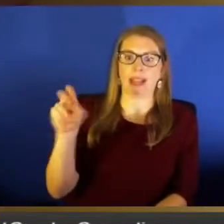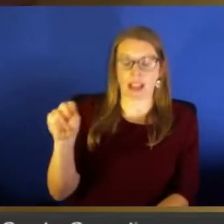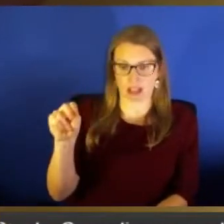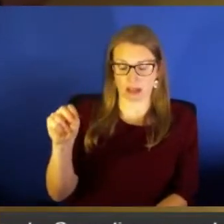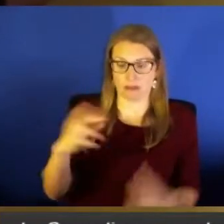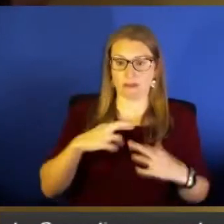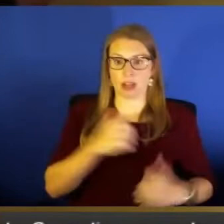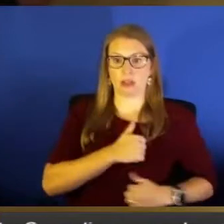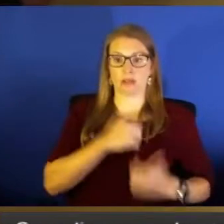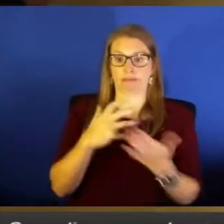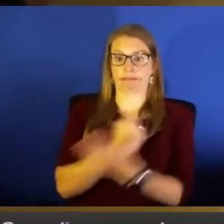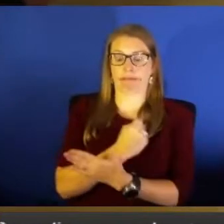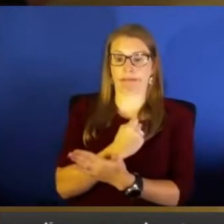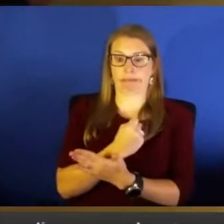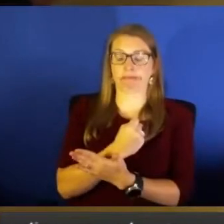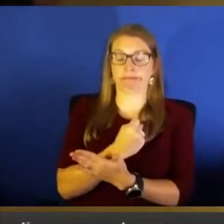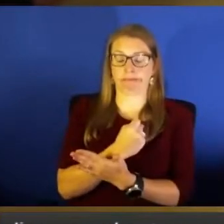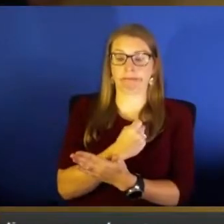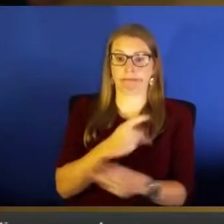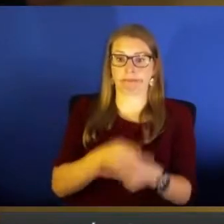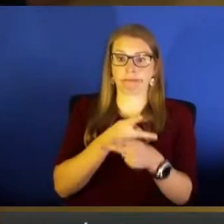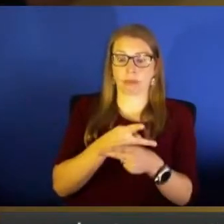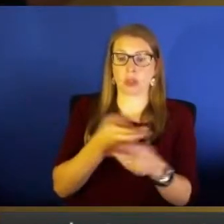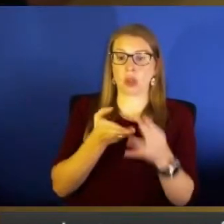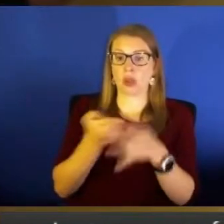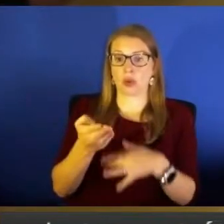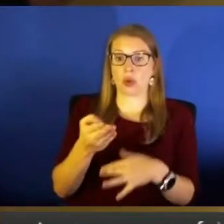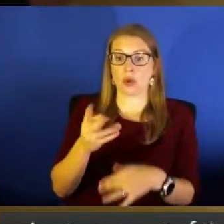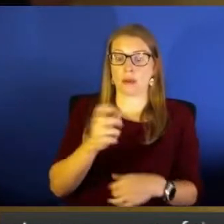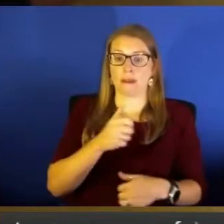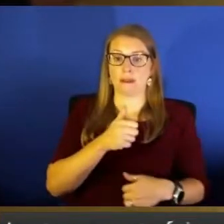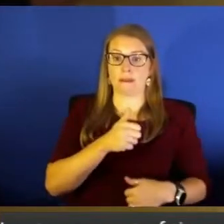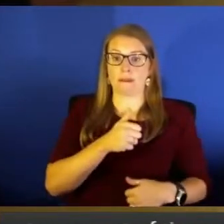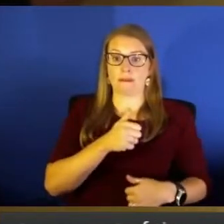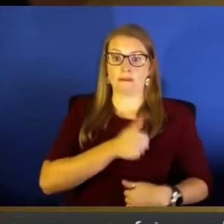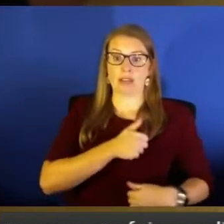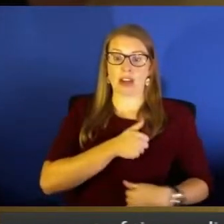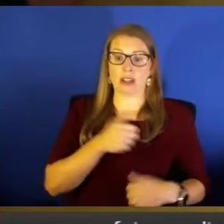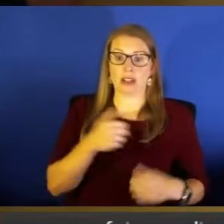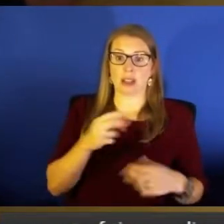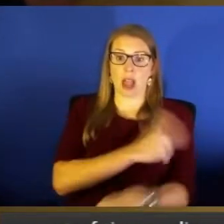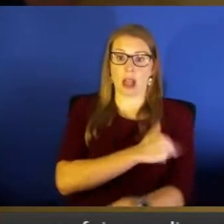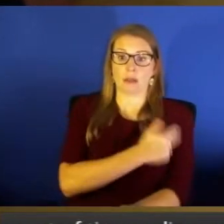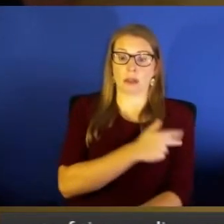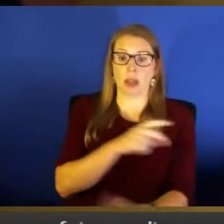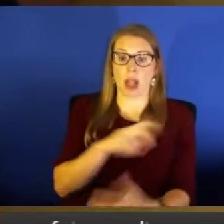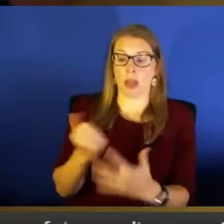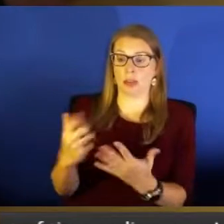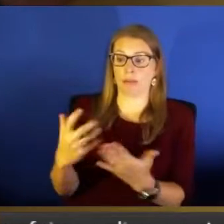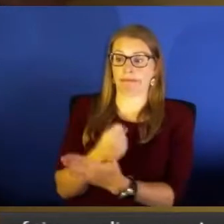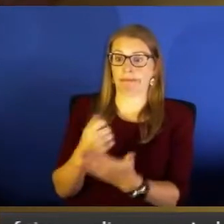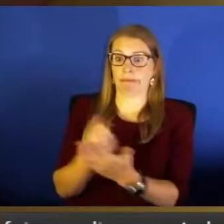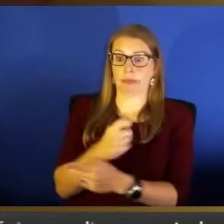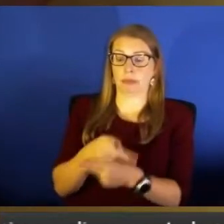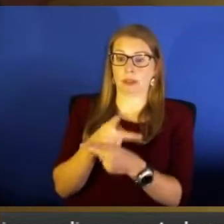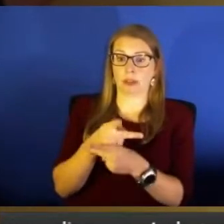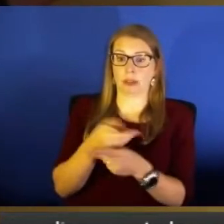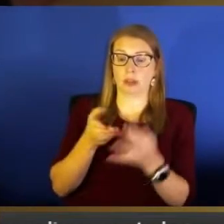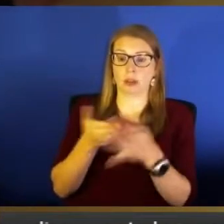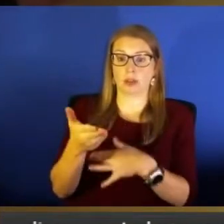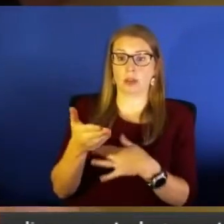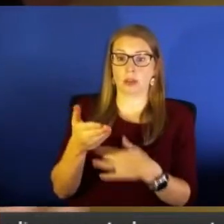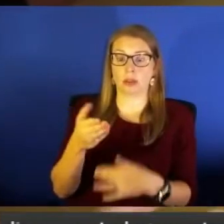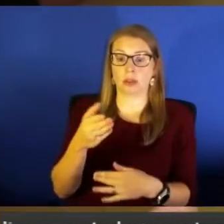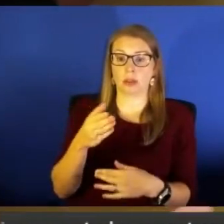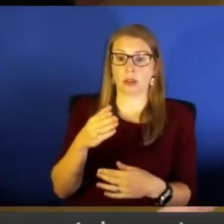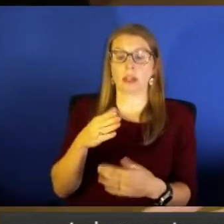care through a veterans hospital, and the rest are obtain care through civilian networks, civilian physicians.